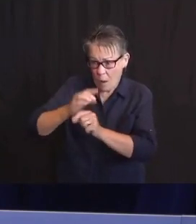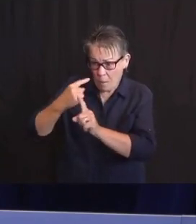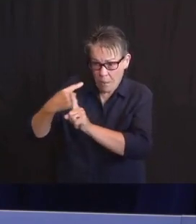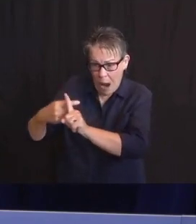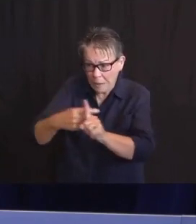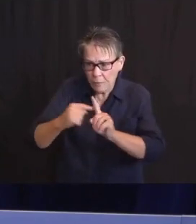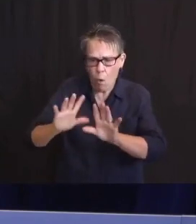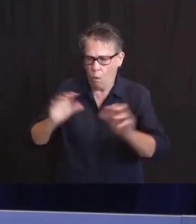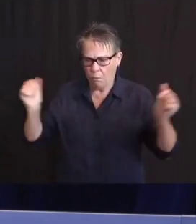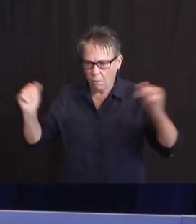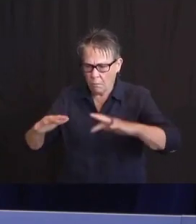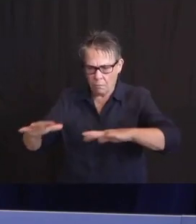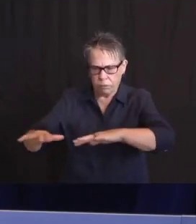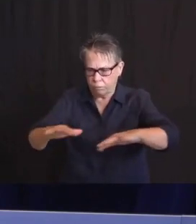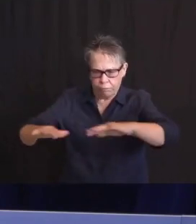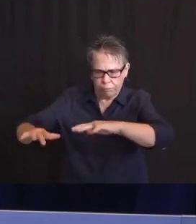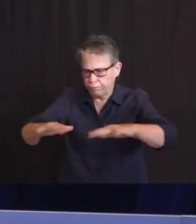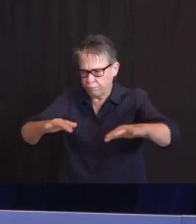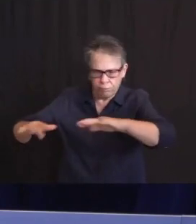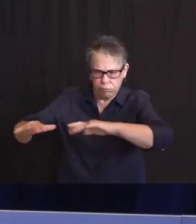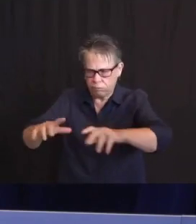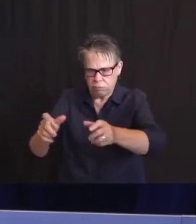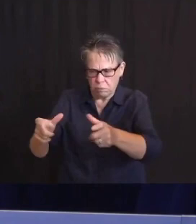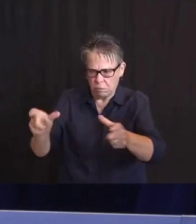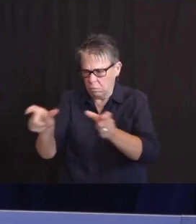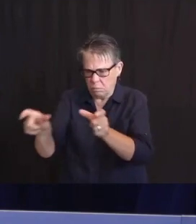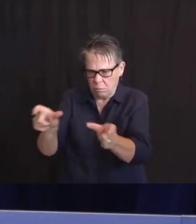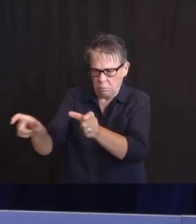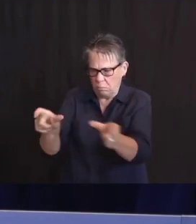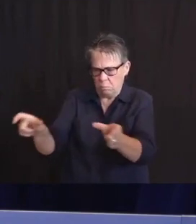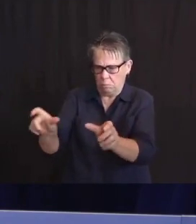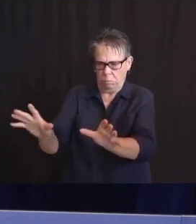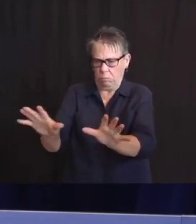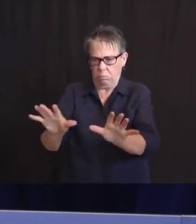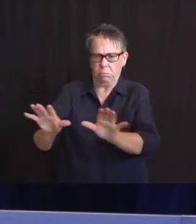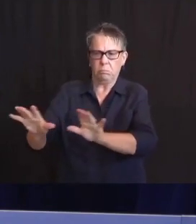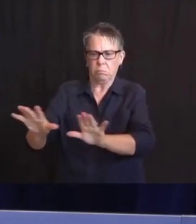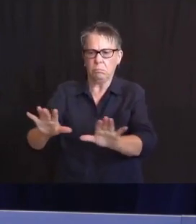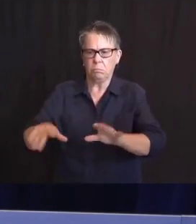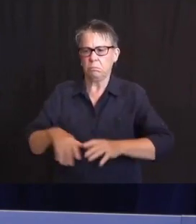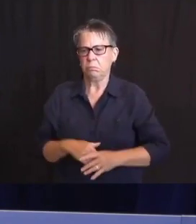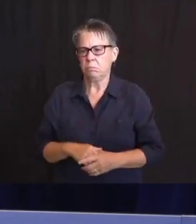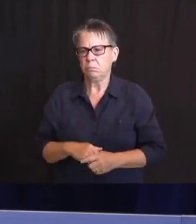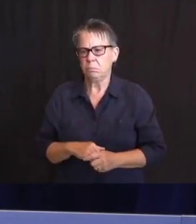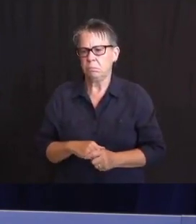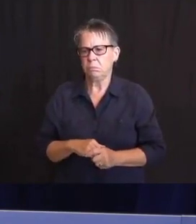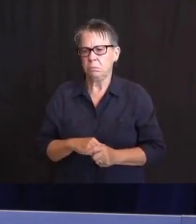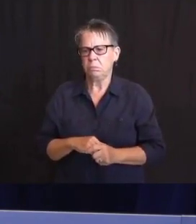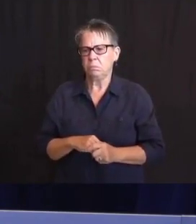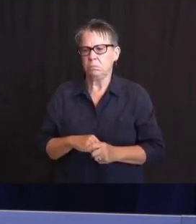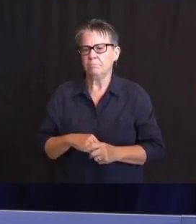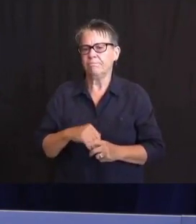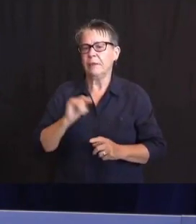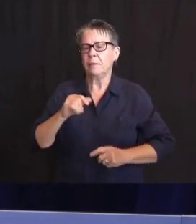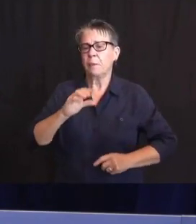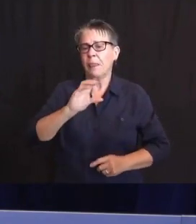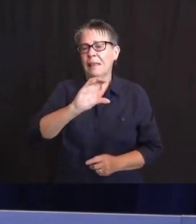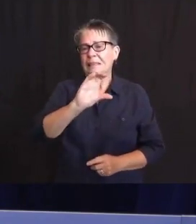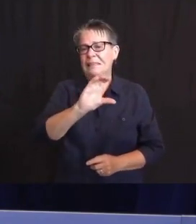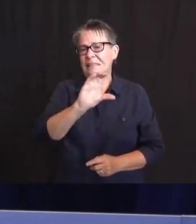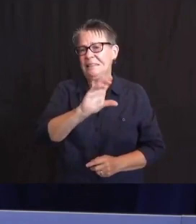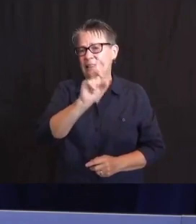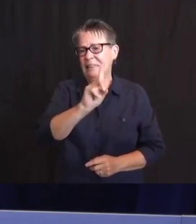week, the CDC released data on the clinical course and recovery for individuals with milder illness.